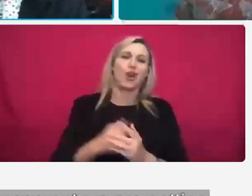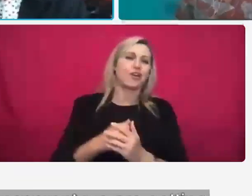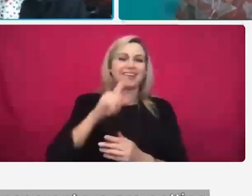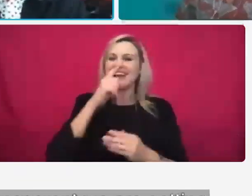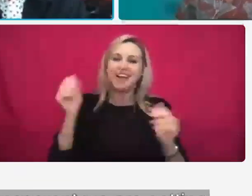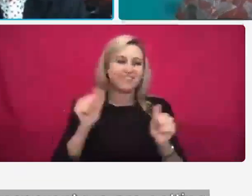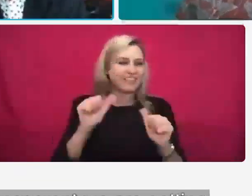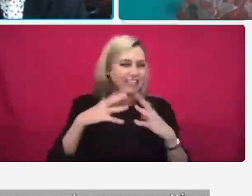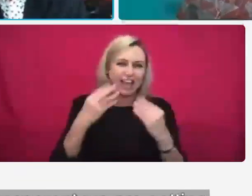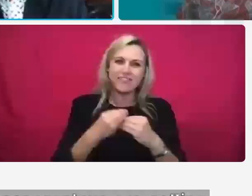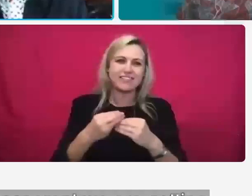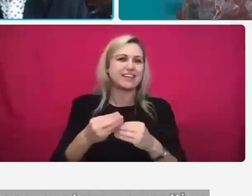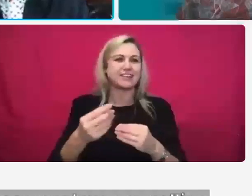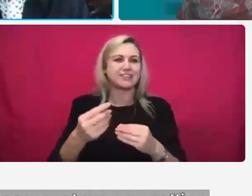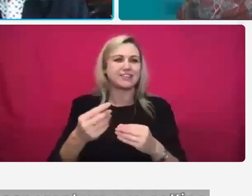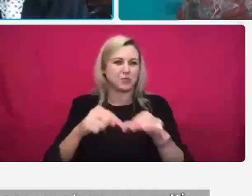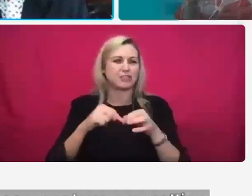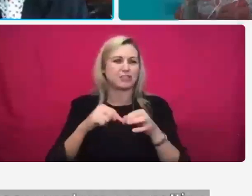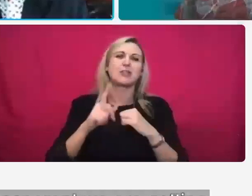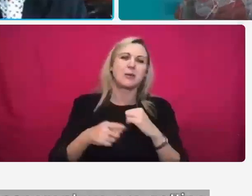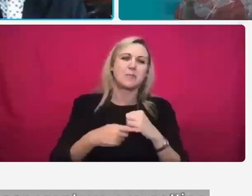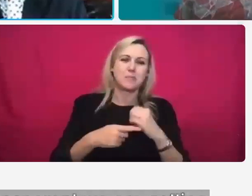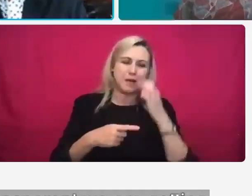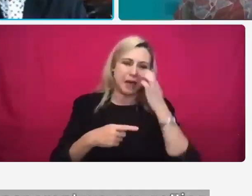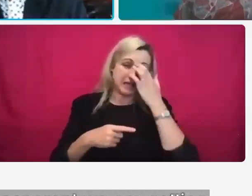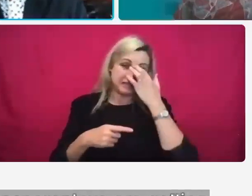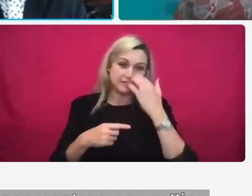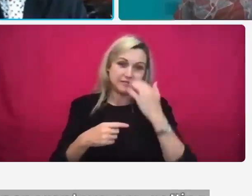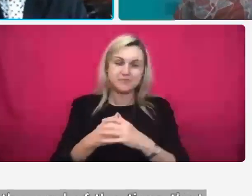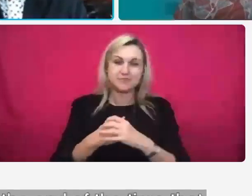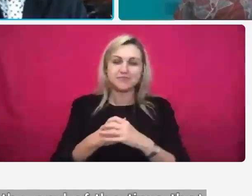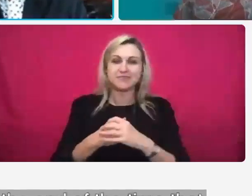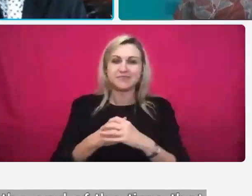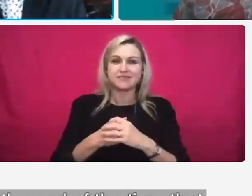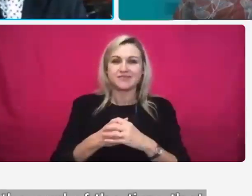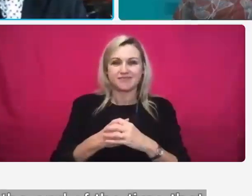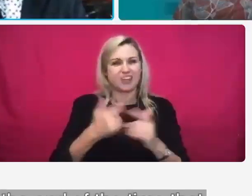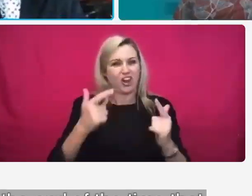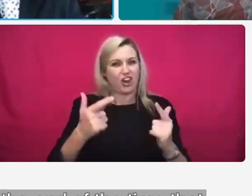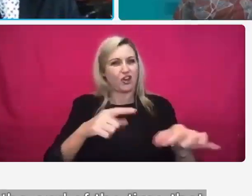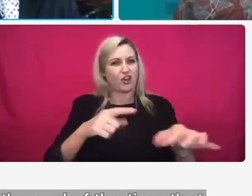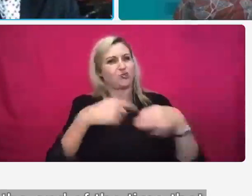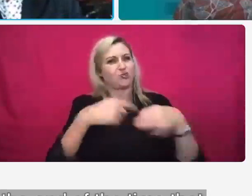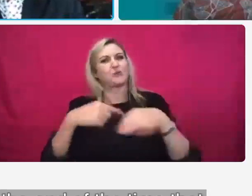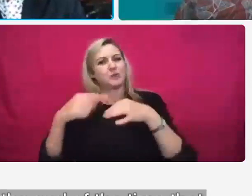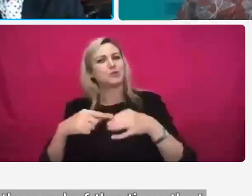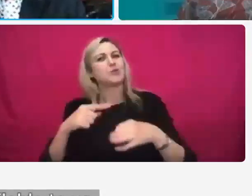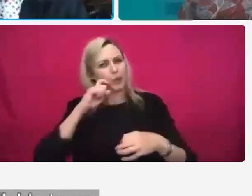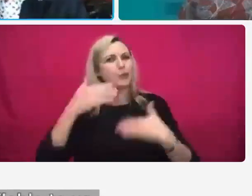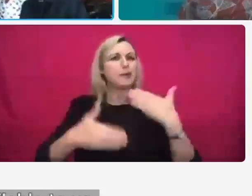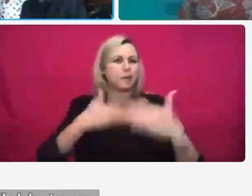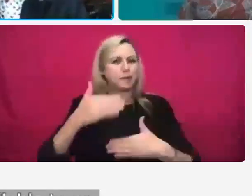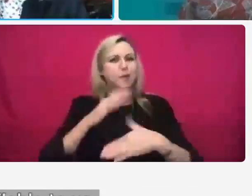all the questions, but I think it's transparent. I can't limit it. We are getting questions in, so we'll go to the end of the time that